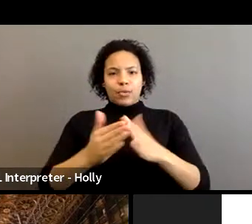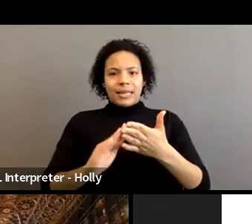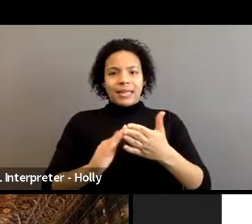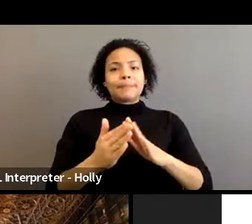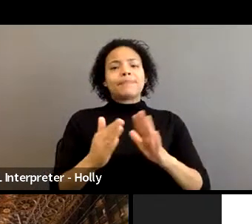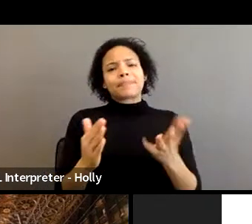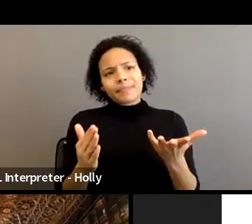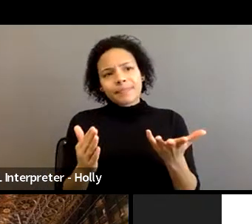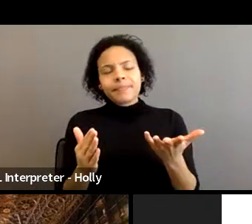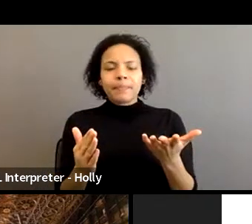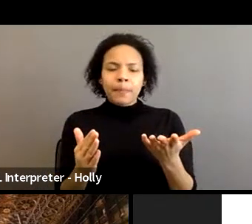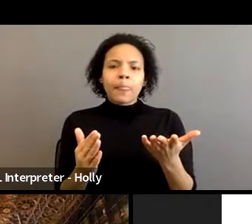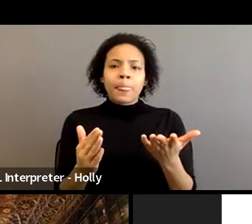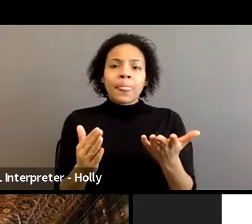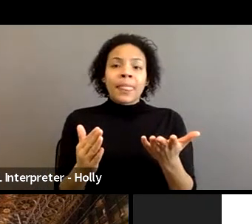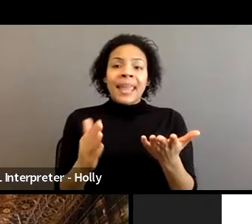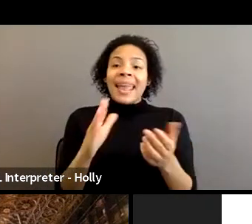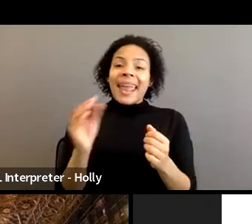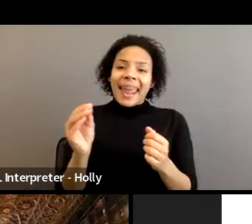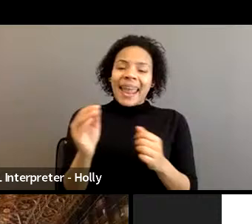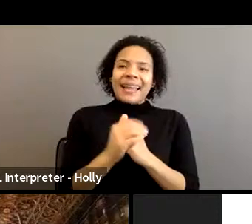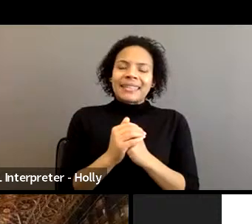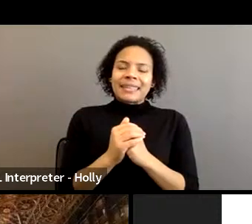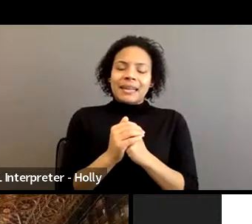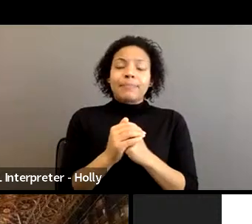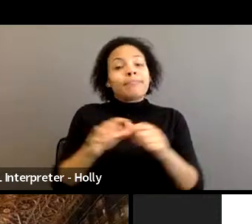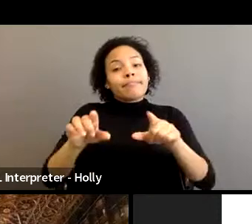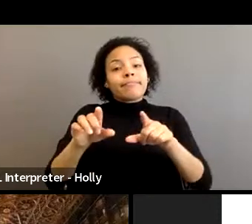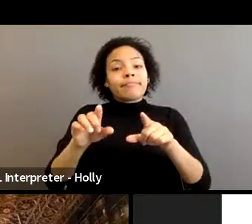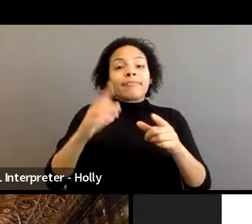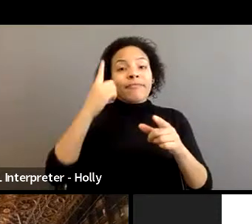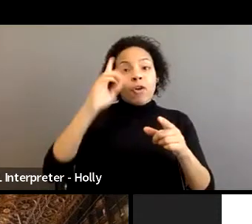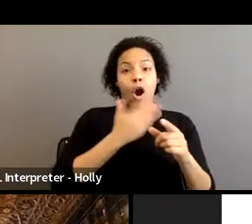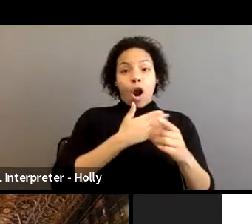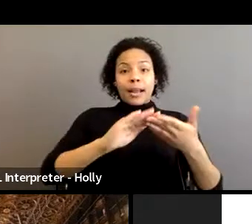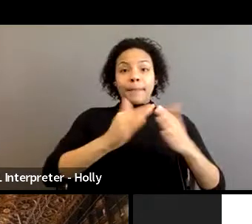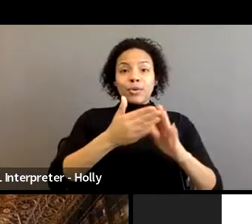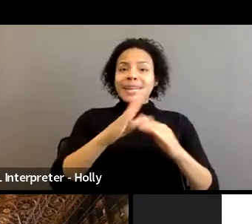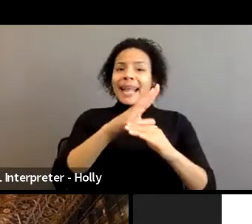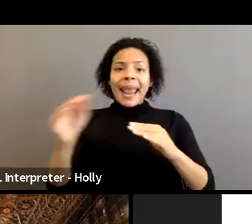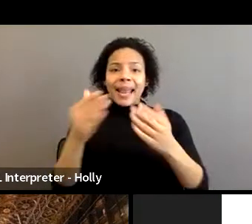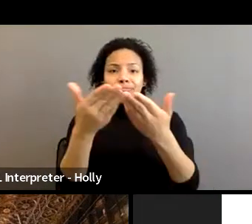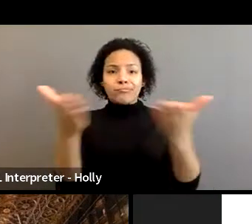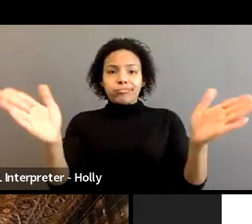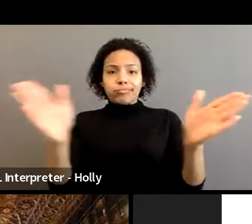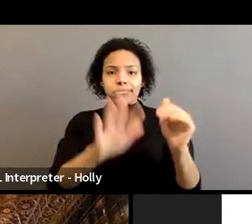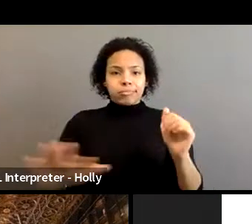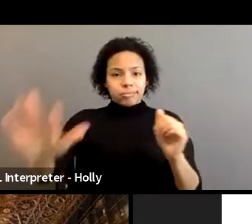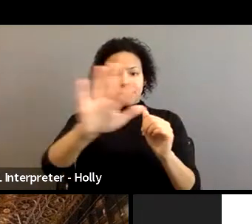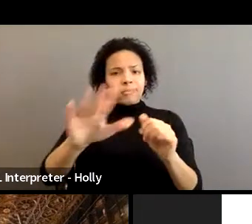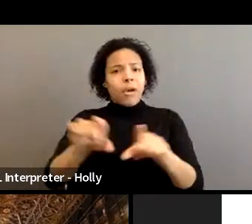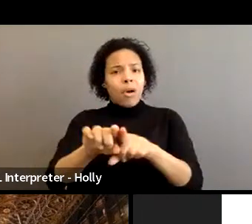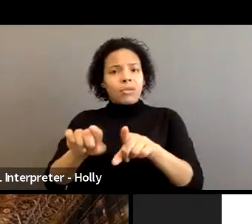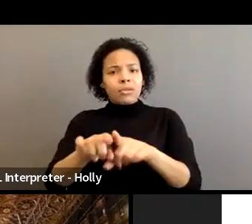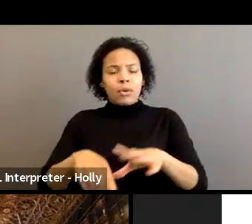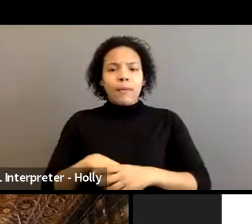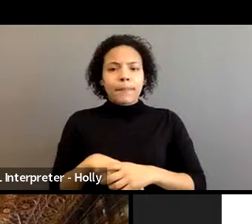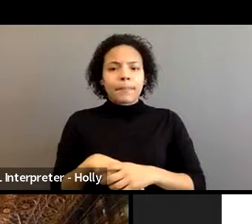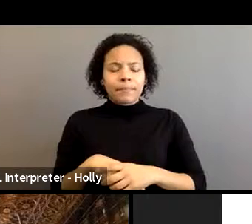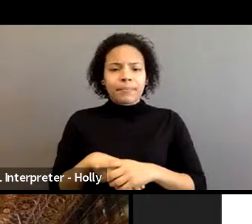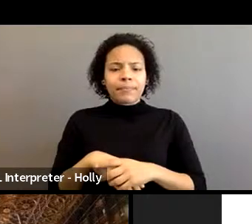within those bigger spaces as well. So I do want to touch base